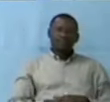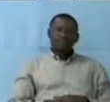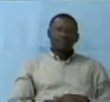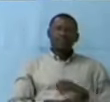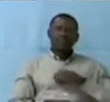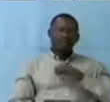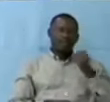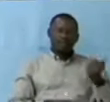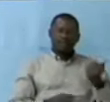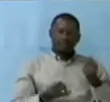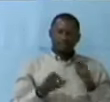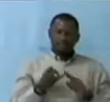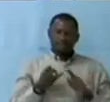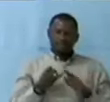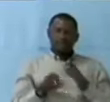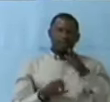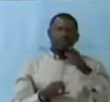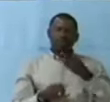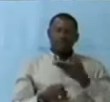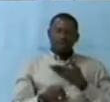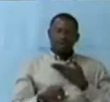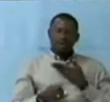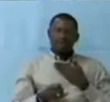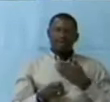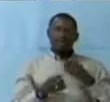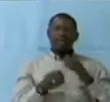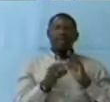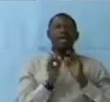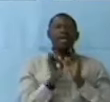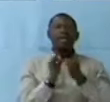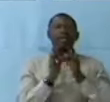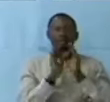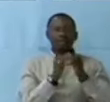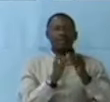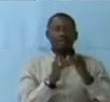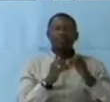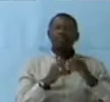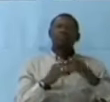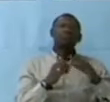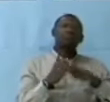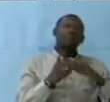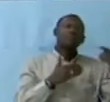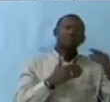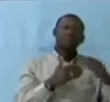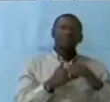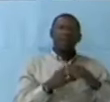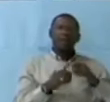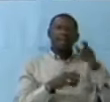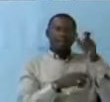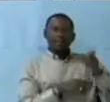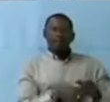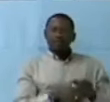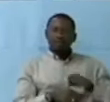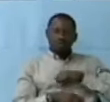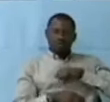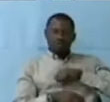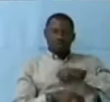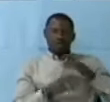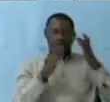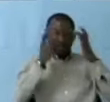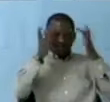And you have explained some of the personal experiences you